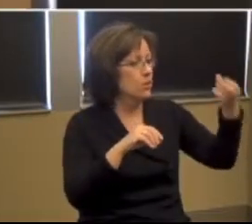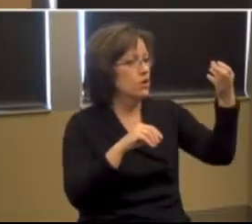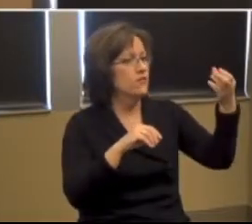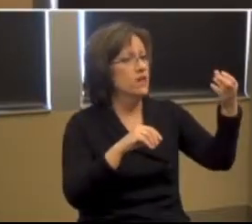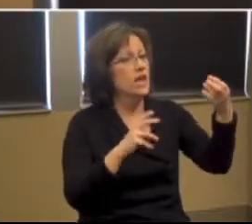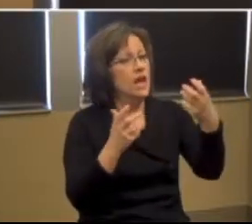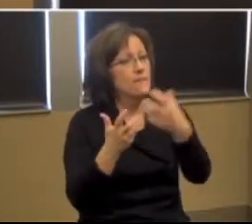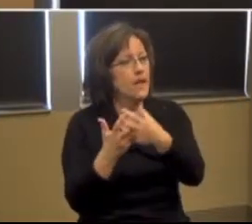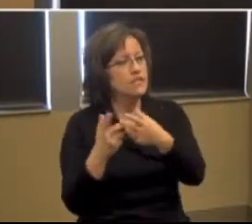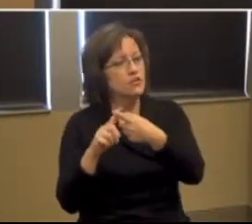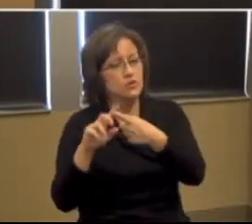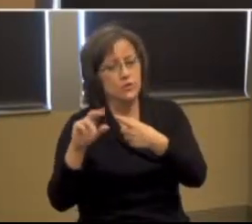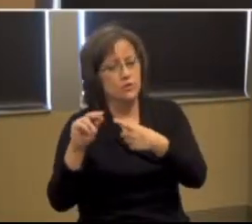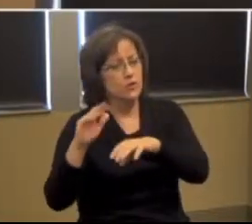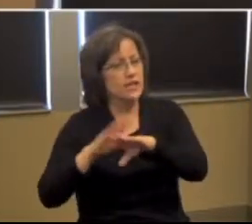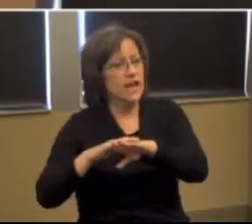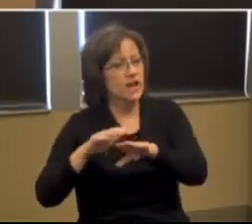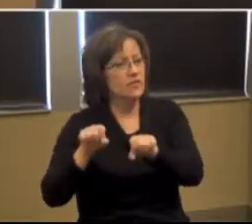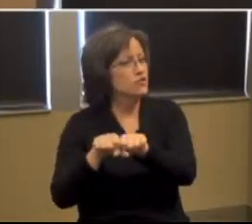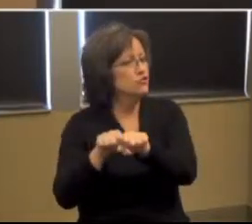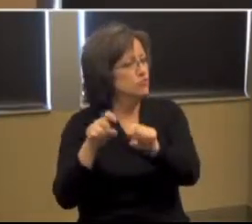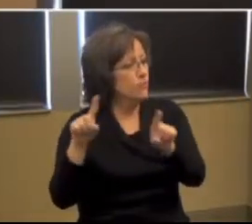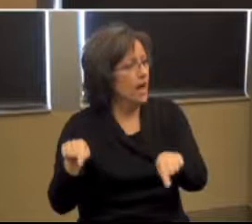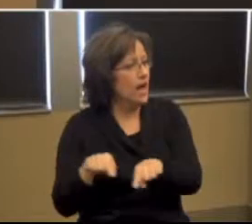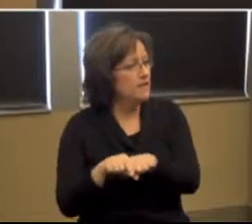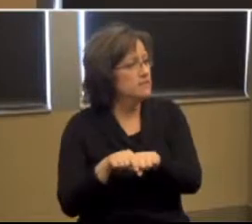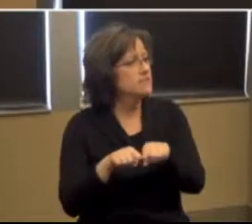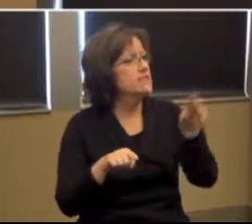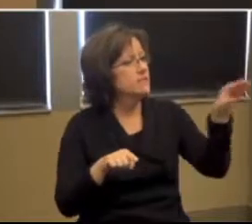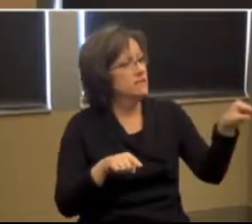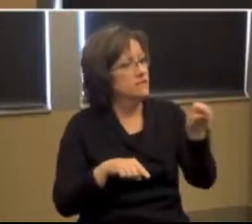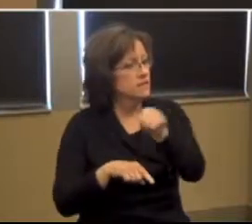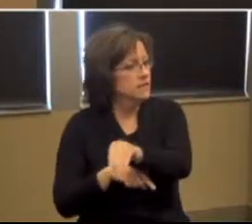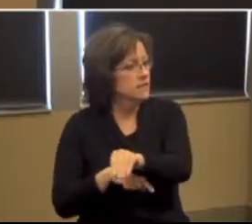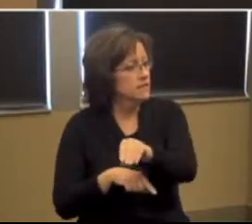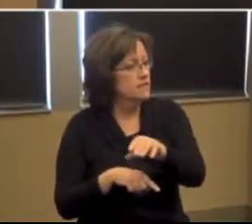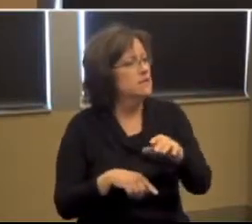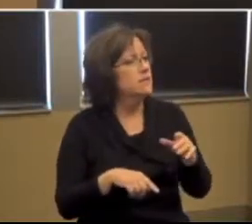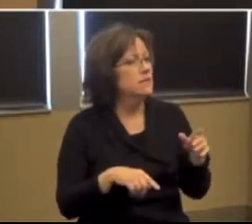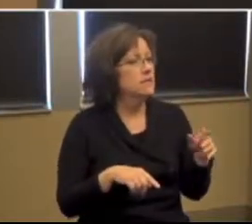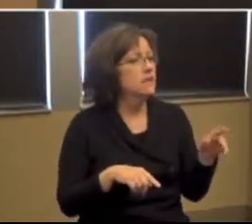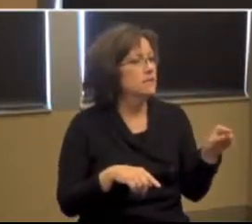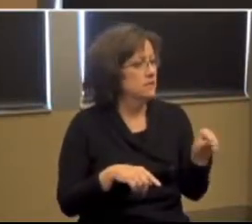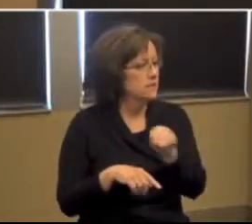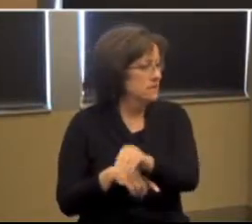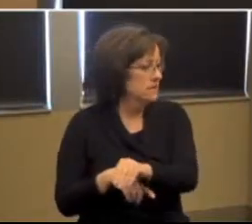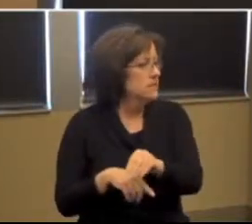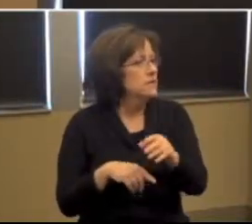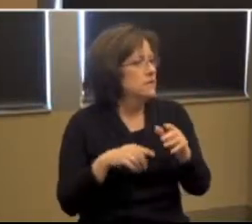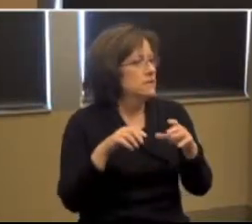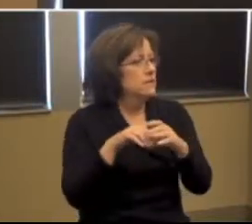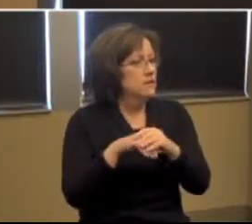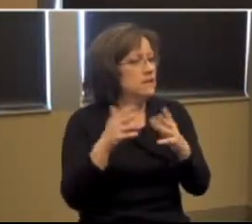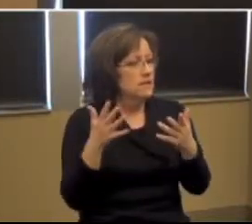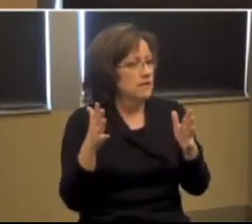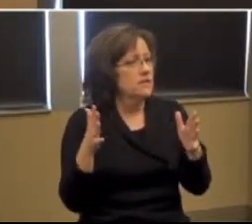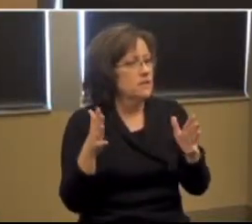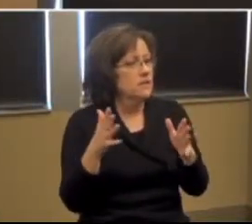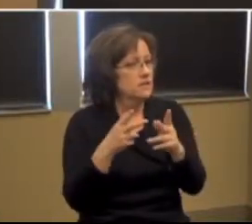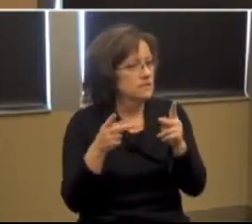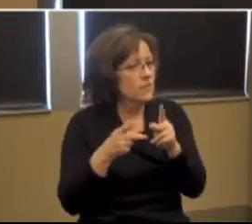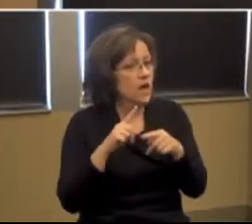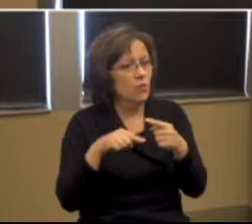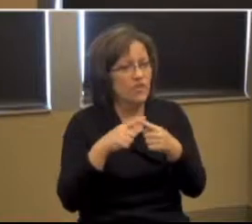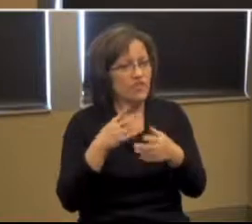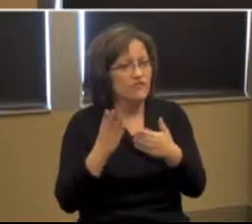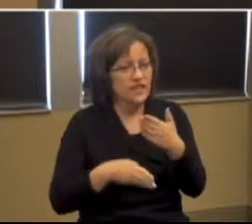the shoebox, they'll pull it down and do that task. And then they'll put it in an all done spot that the teacher has already taught them where it